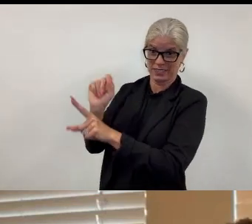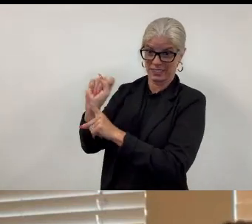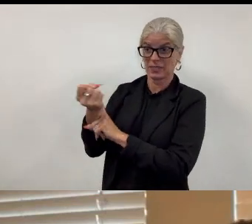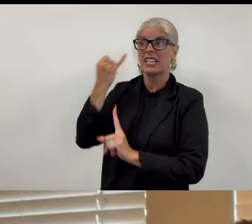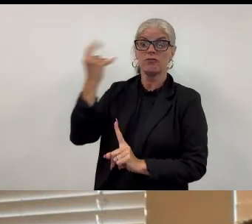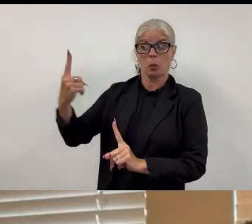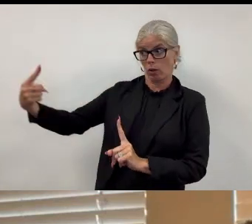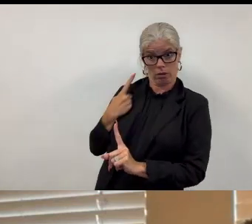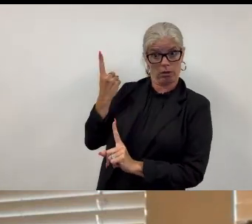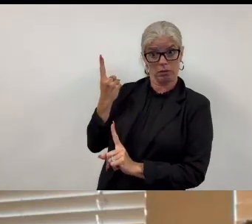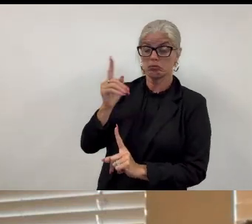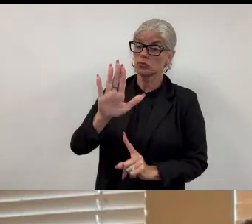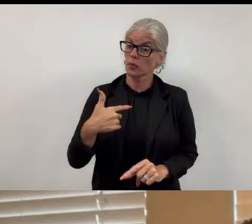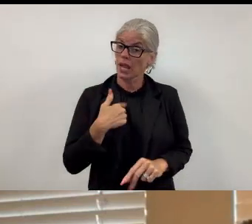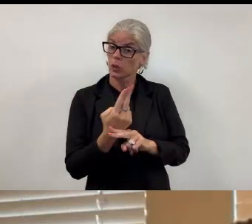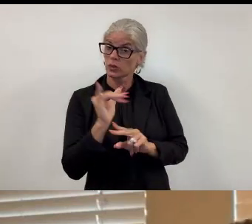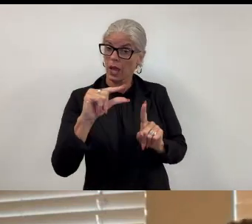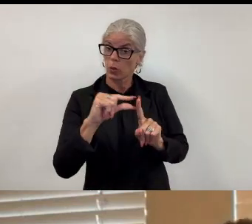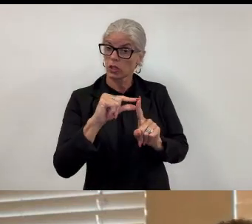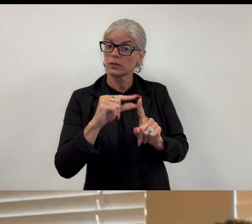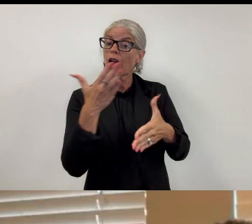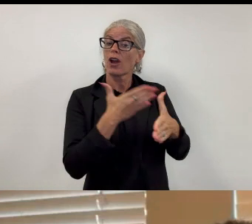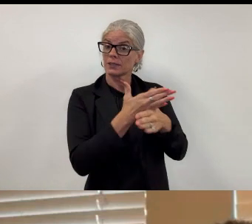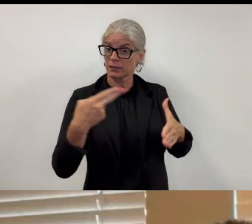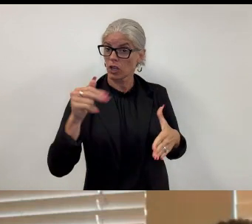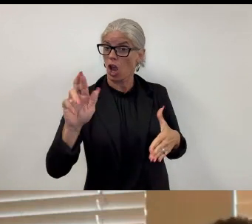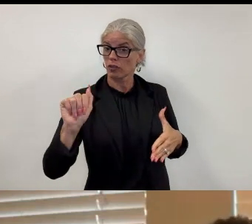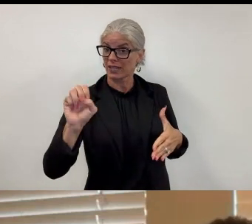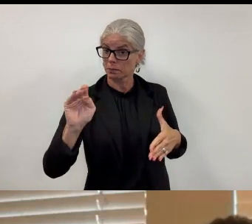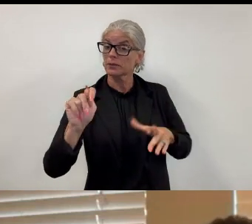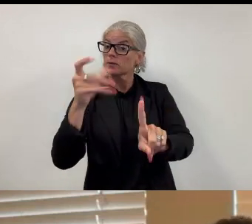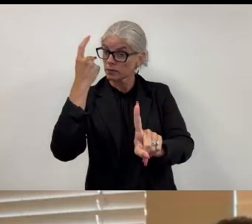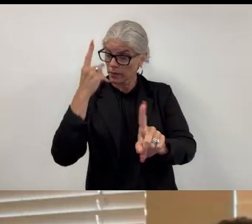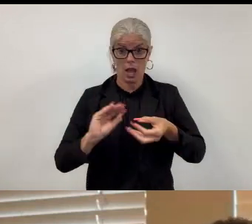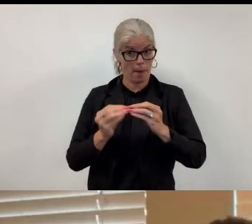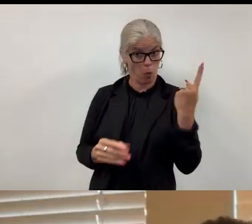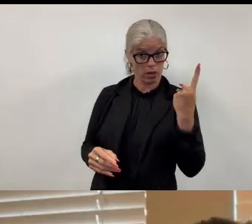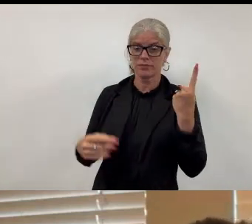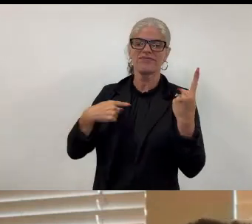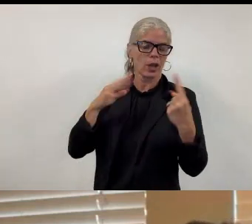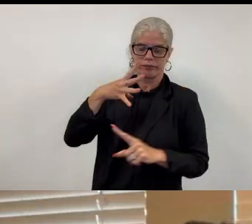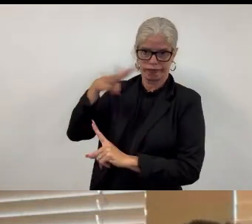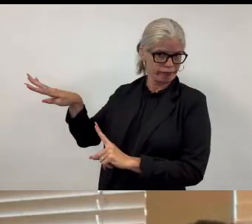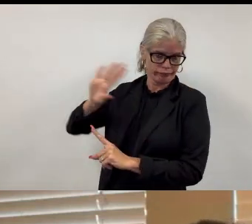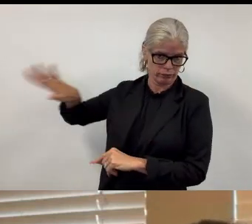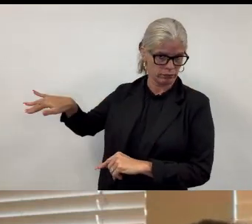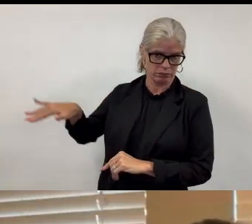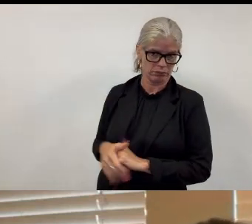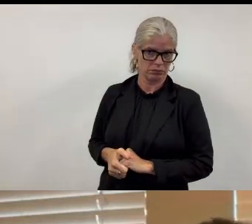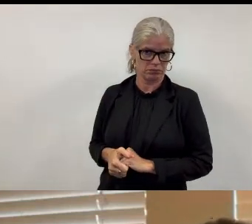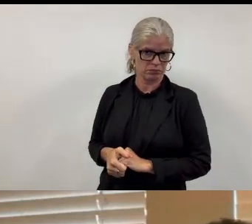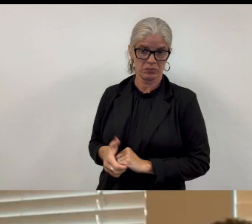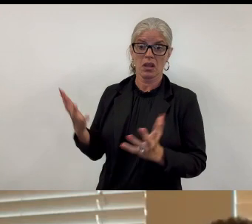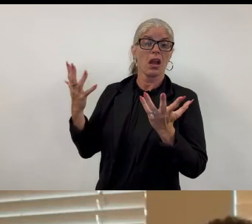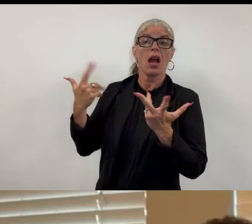situations. Literally, I will also call it what you call it, harassment. The most common way that I address it is literally by ignoring,